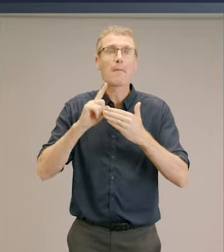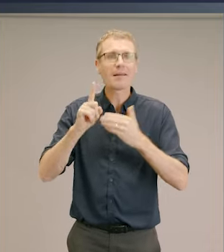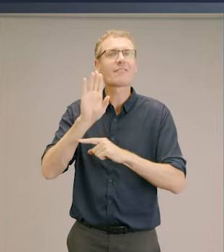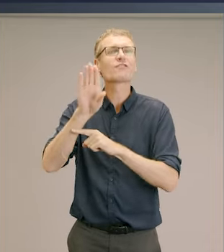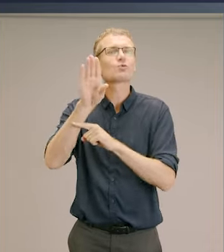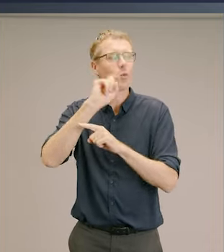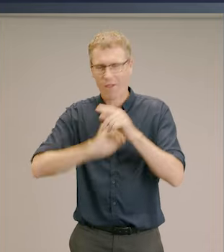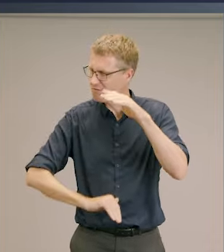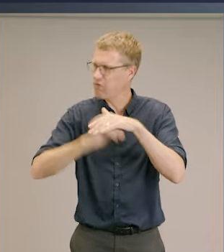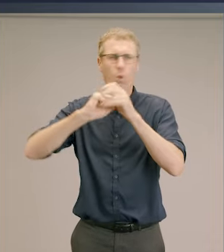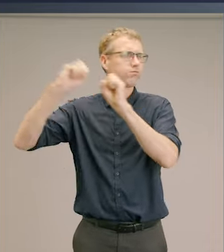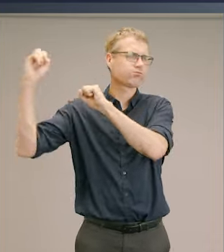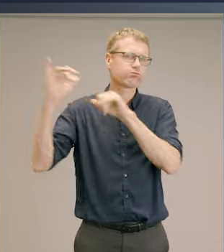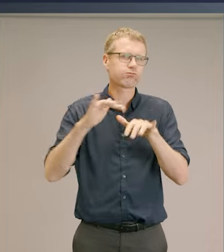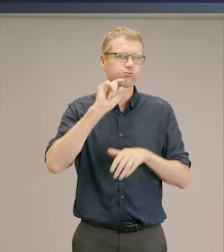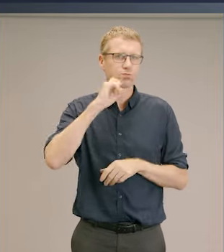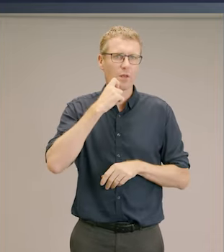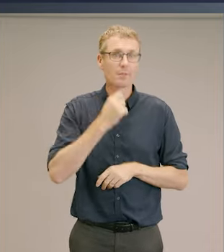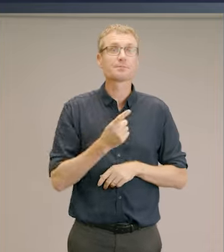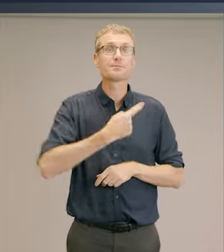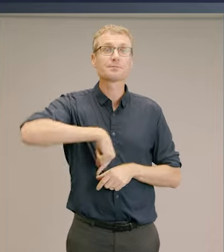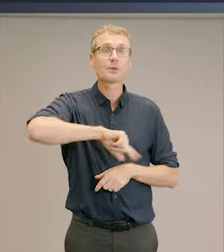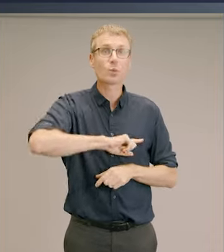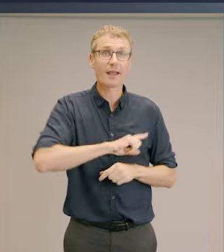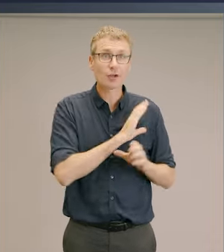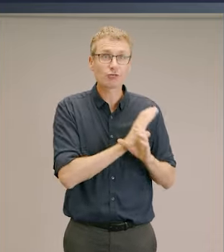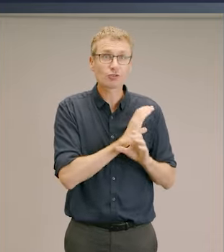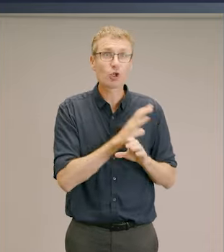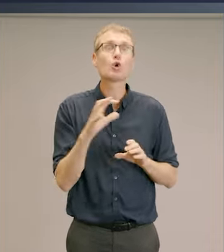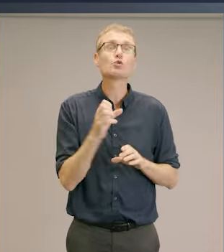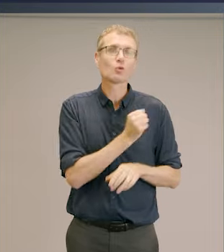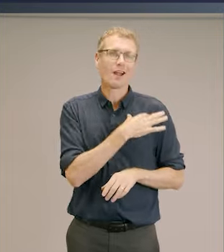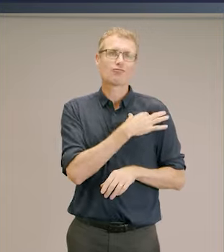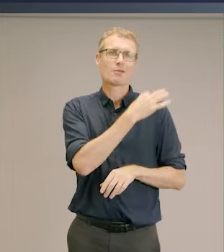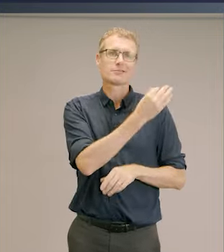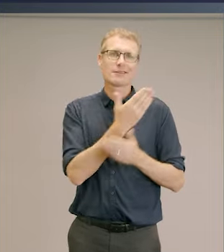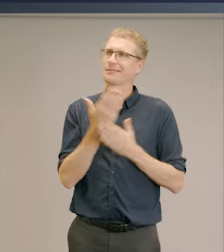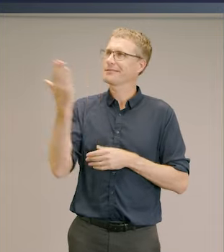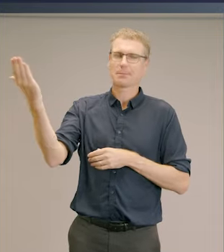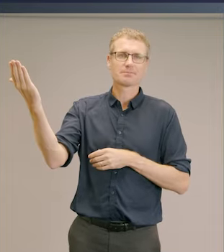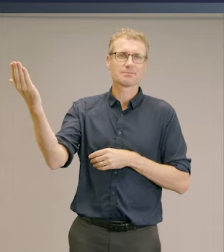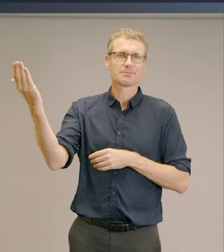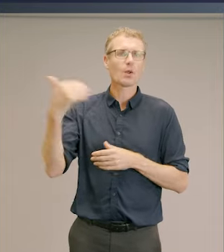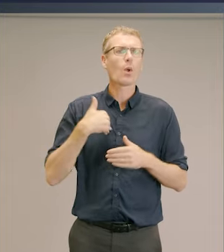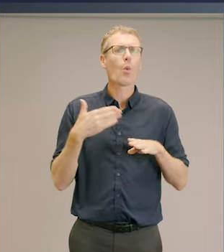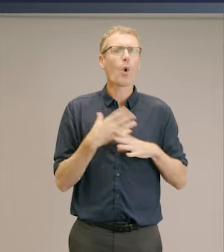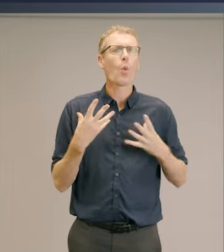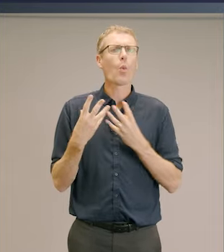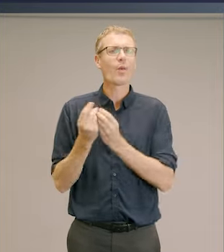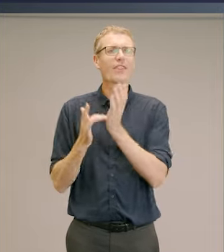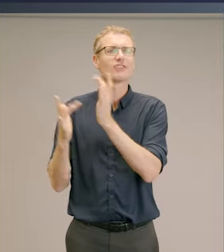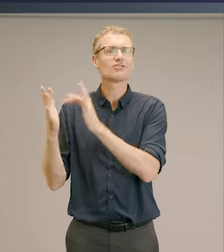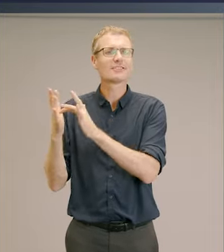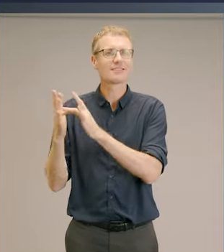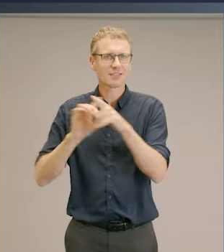will come in fullness." But in the meantime, we, as followers of Jesus, are called to be his ambassadors. We're called